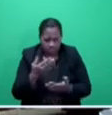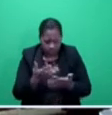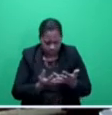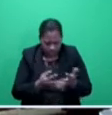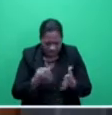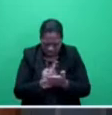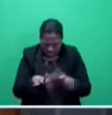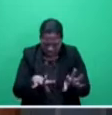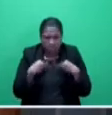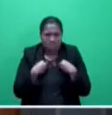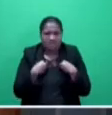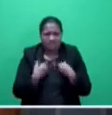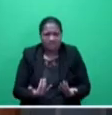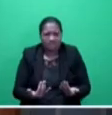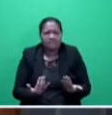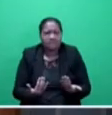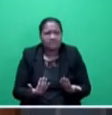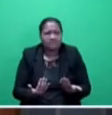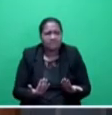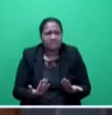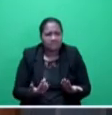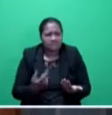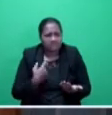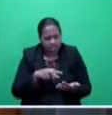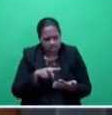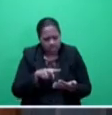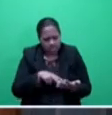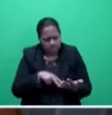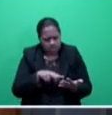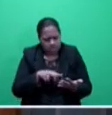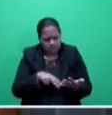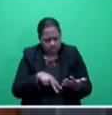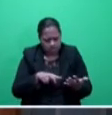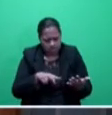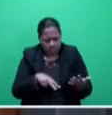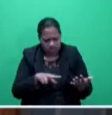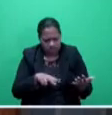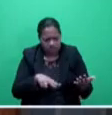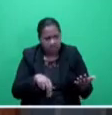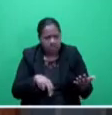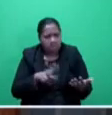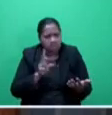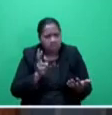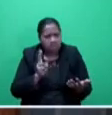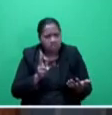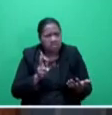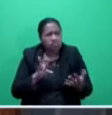it, so just going through it, skimming through it right now, it would have been good to again receive it